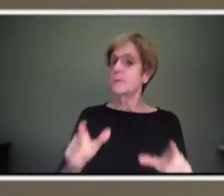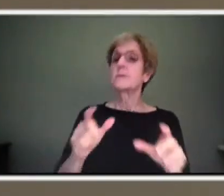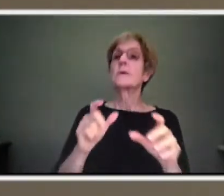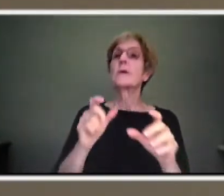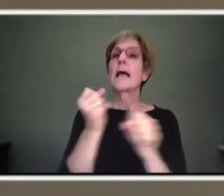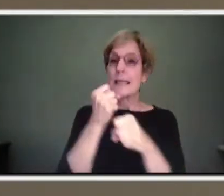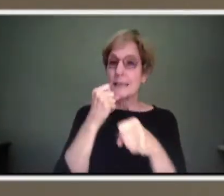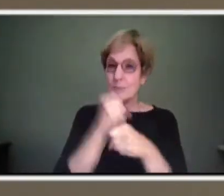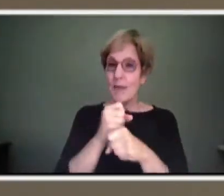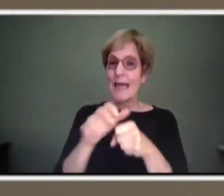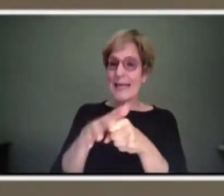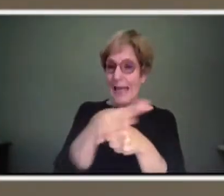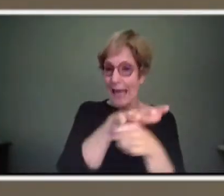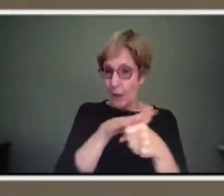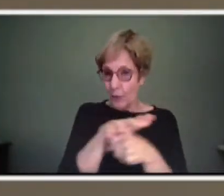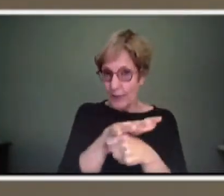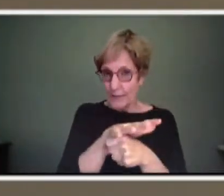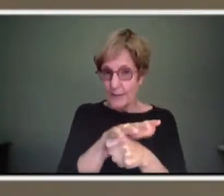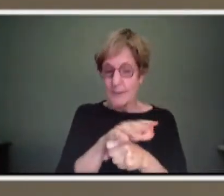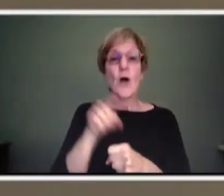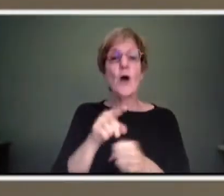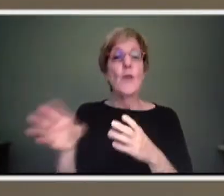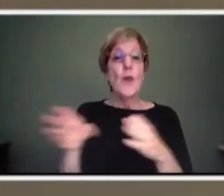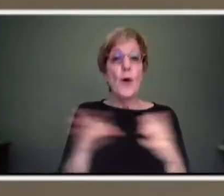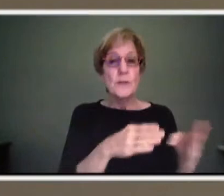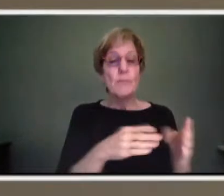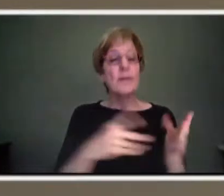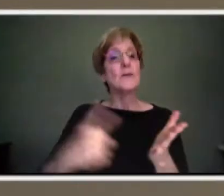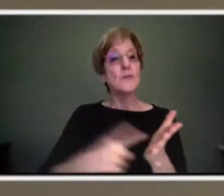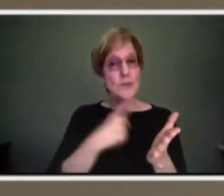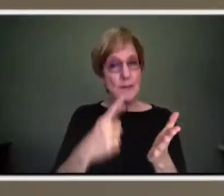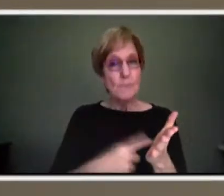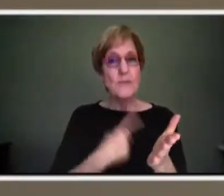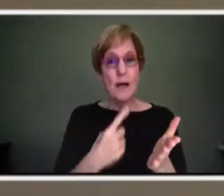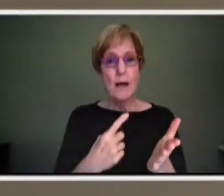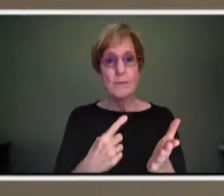areas. Those plans are sometimes